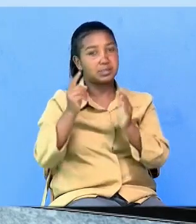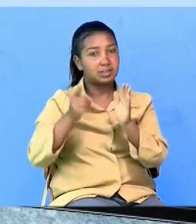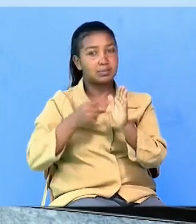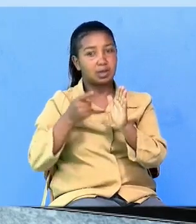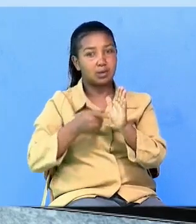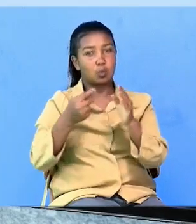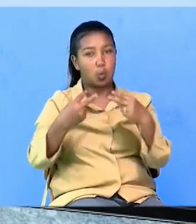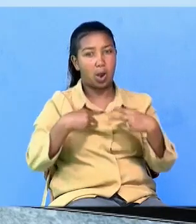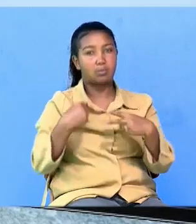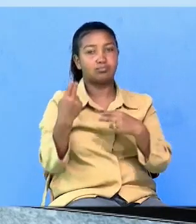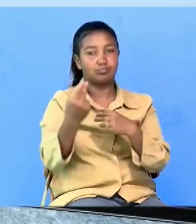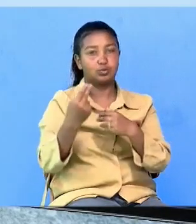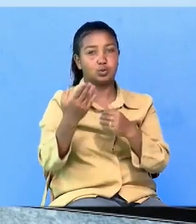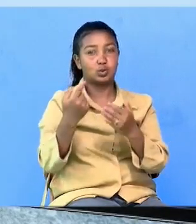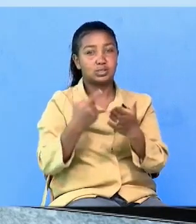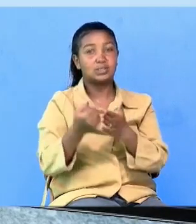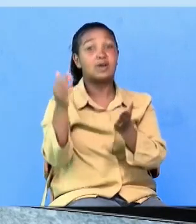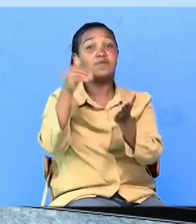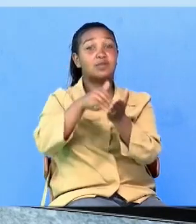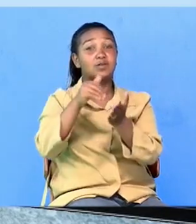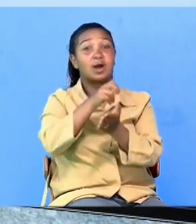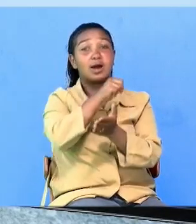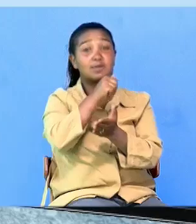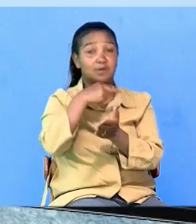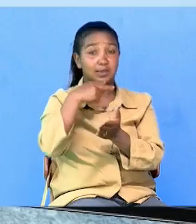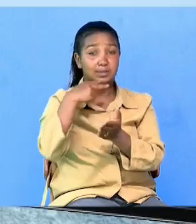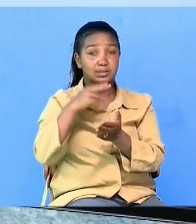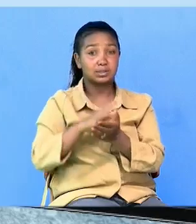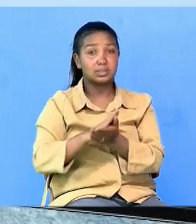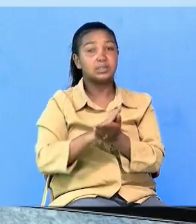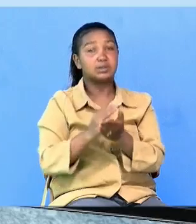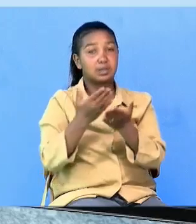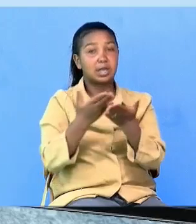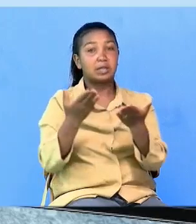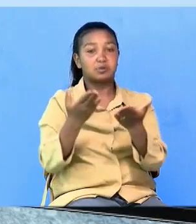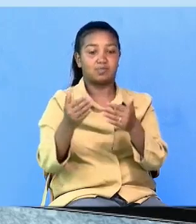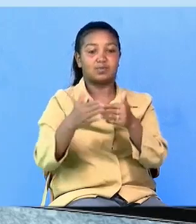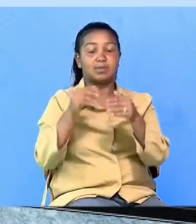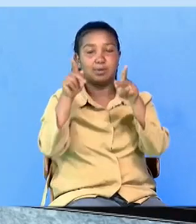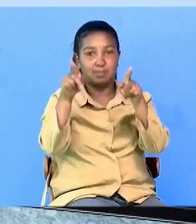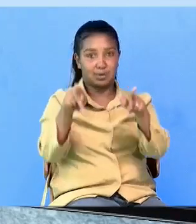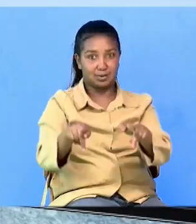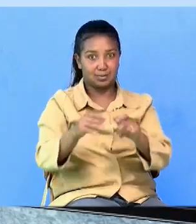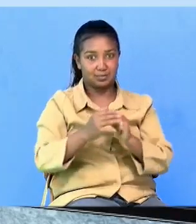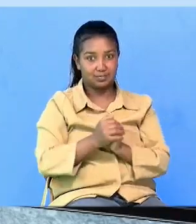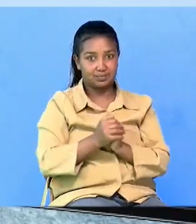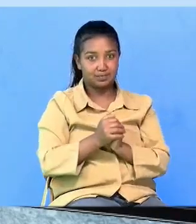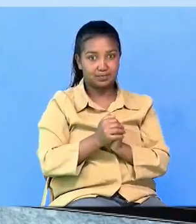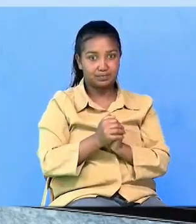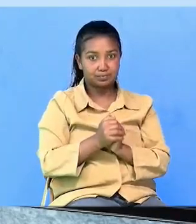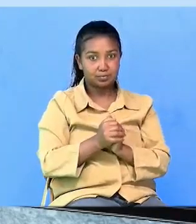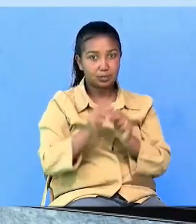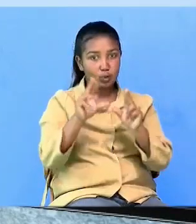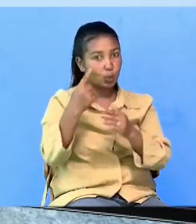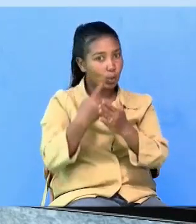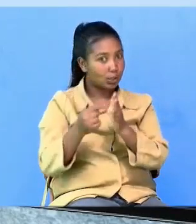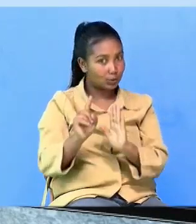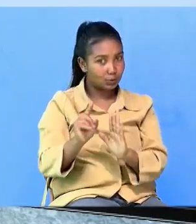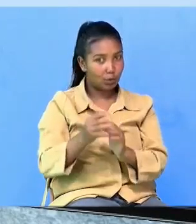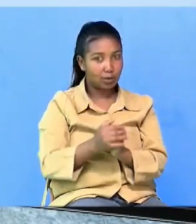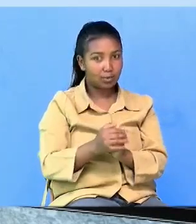Sometimes we are able to use these frequency adverbs in the case of what? Simple present tense. Not only this